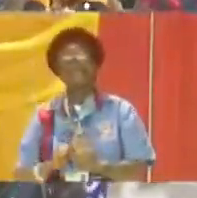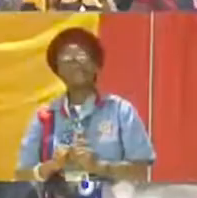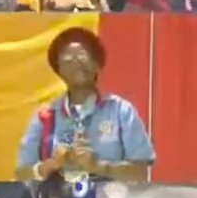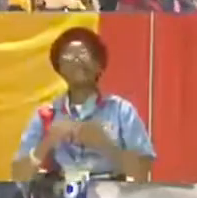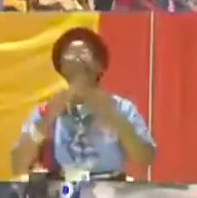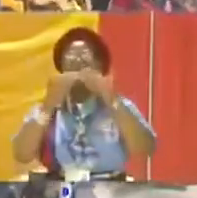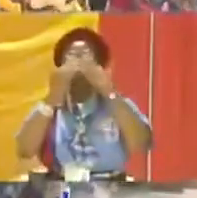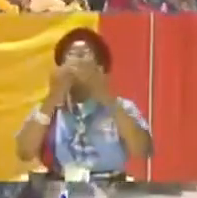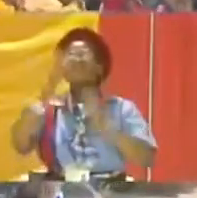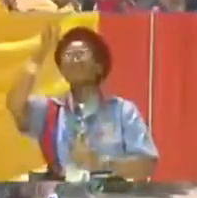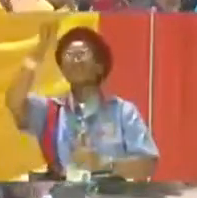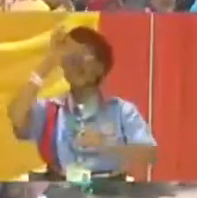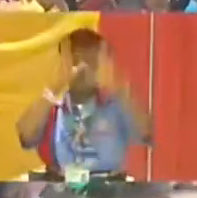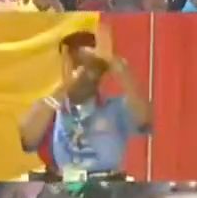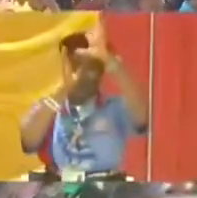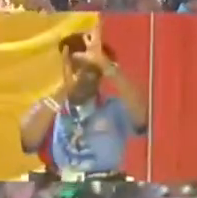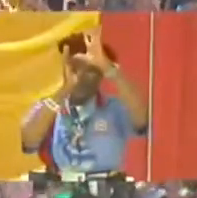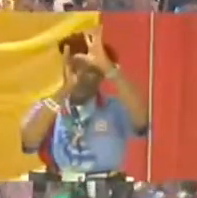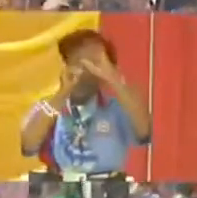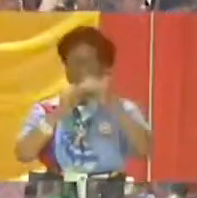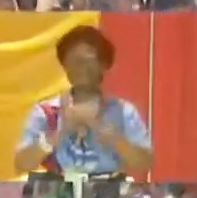Thank you, Father. Baba Esheun.